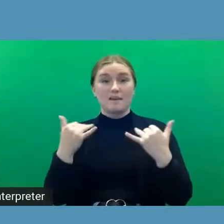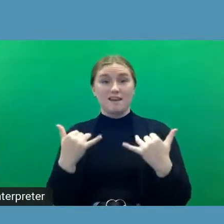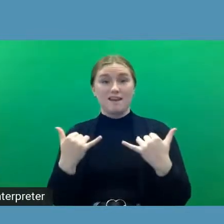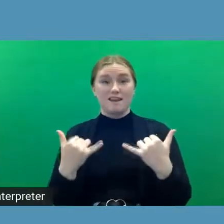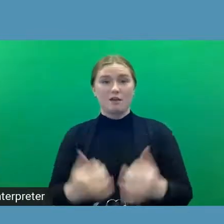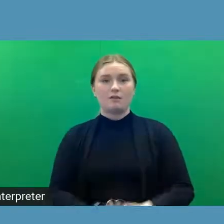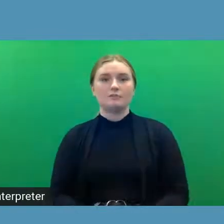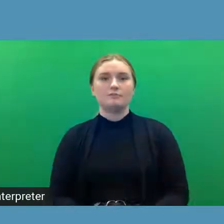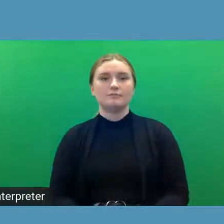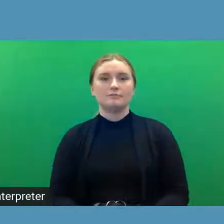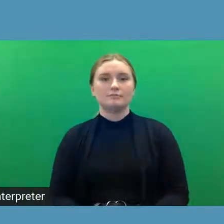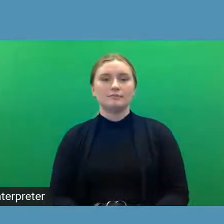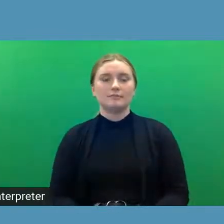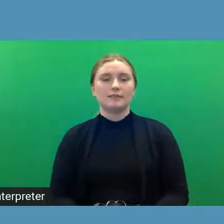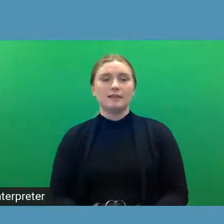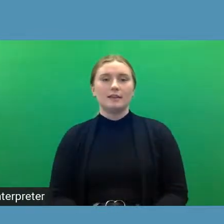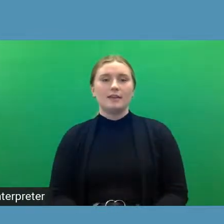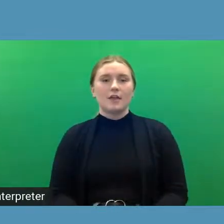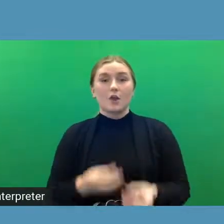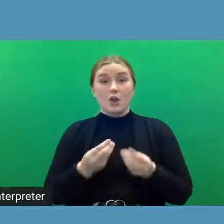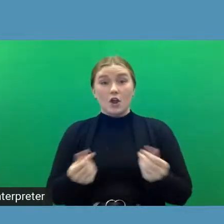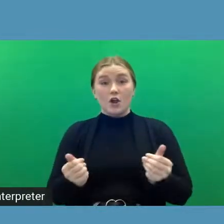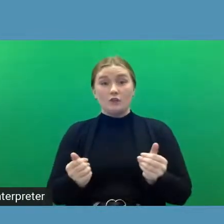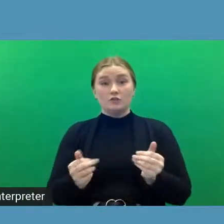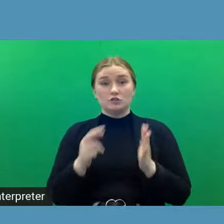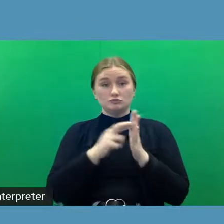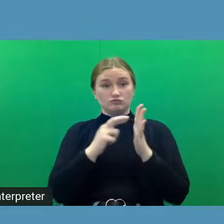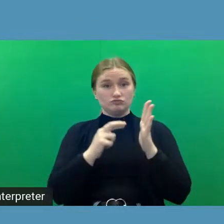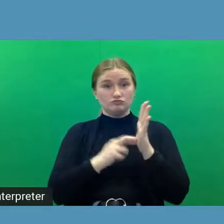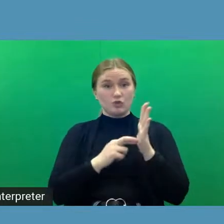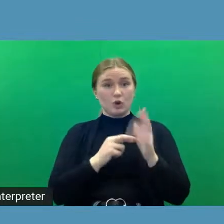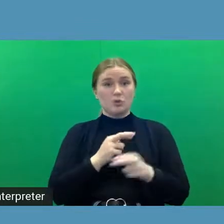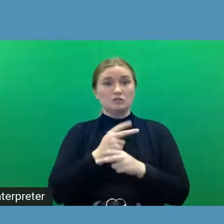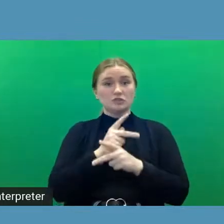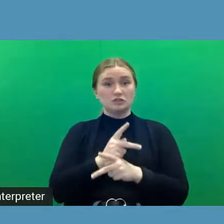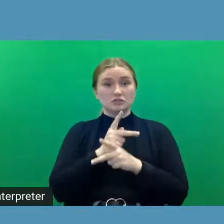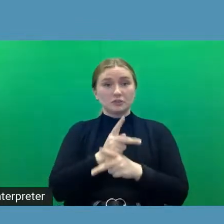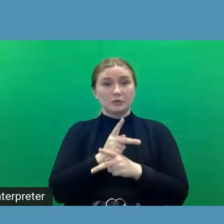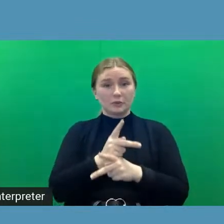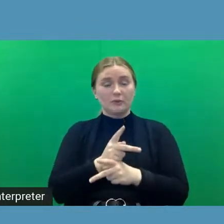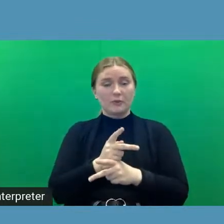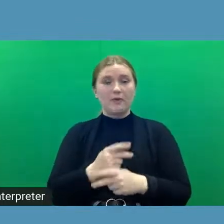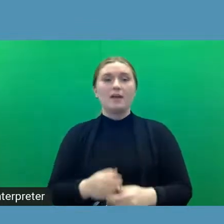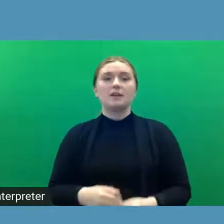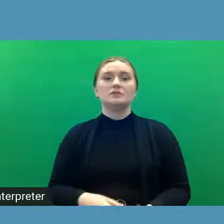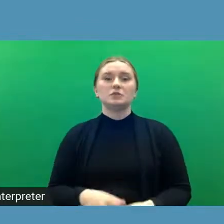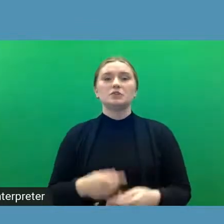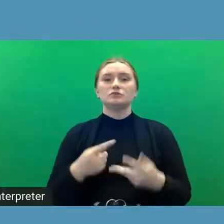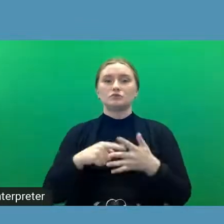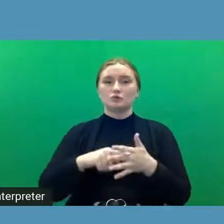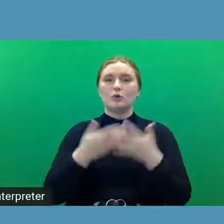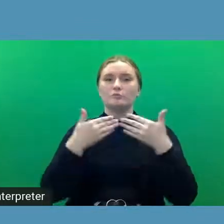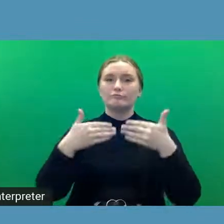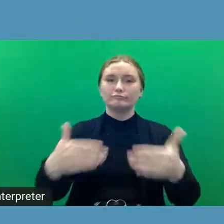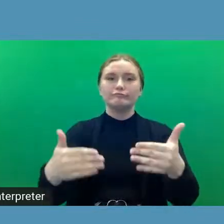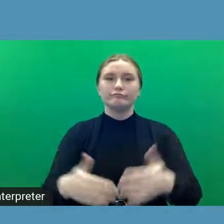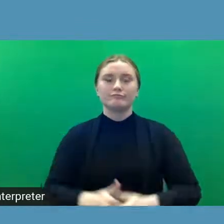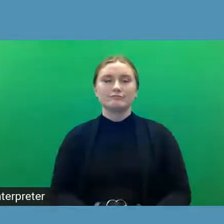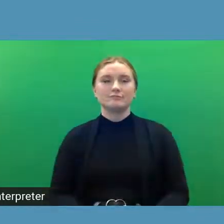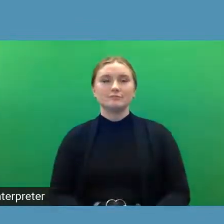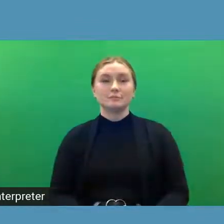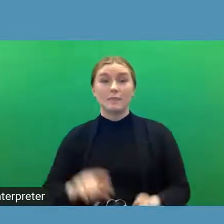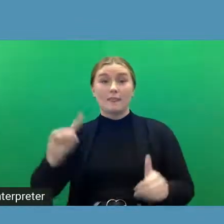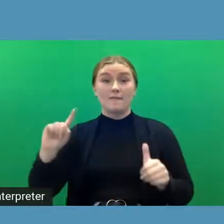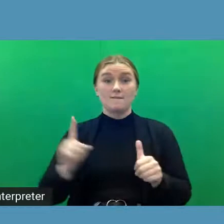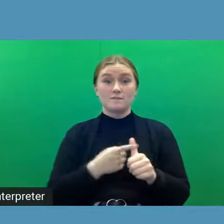you. And now for just a few housekeeping notes before we introduce today's presenters and get started. First, for anyone who